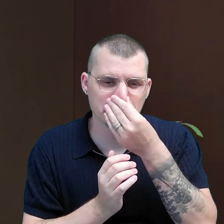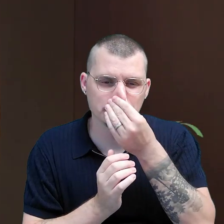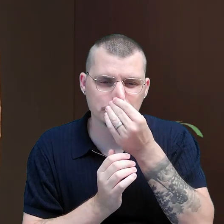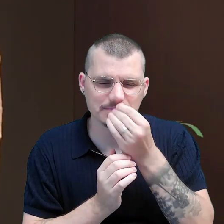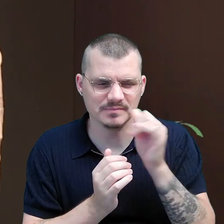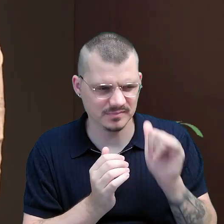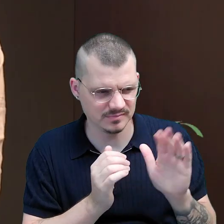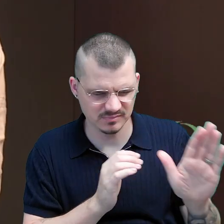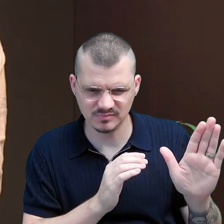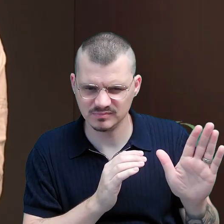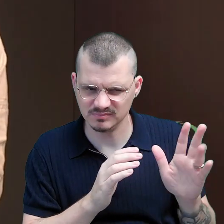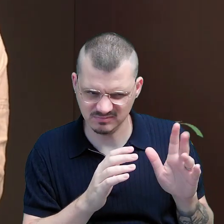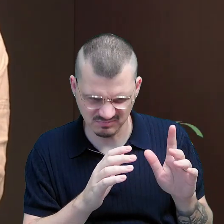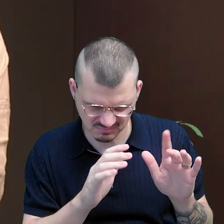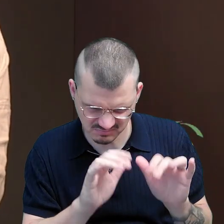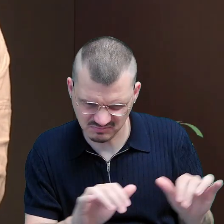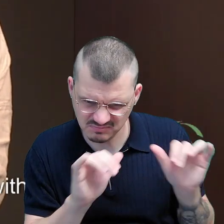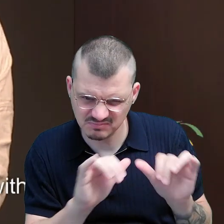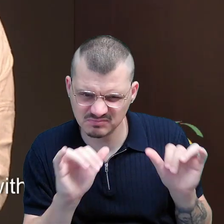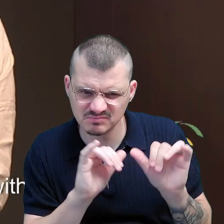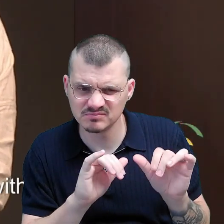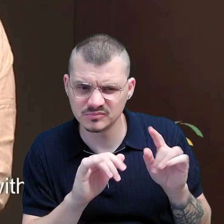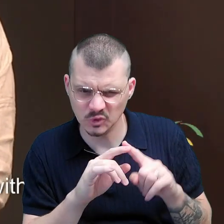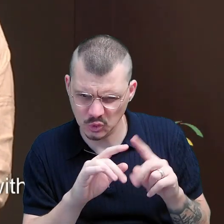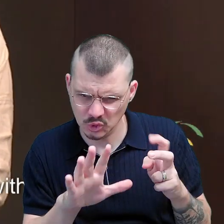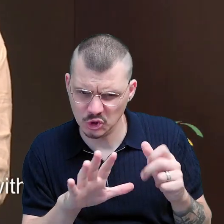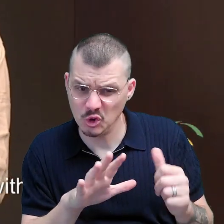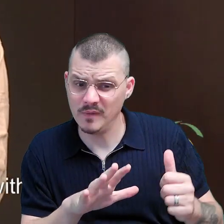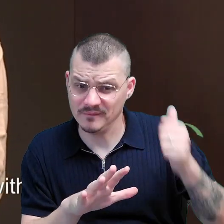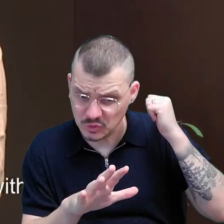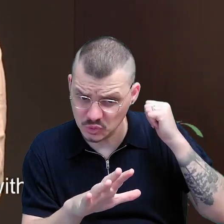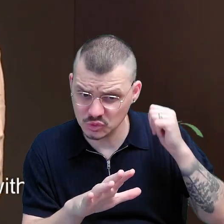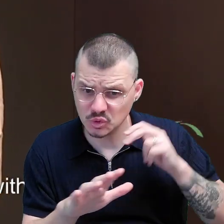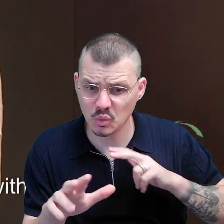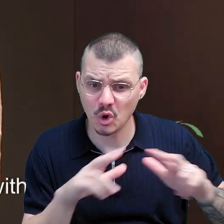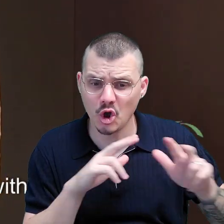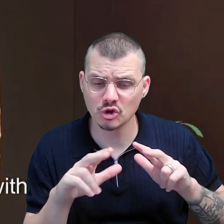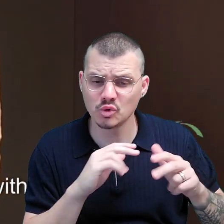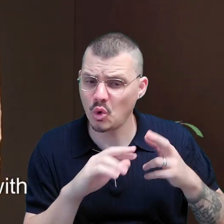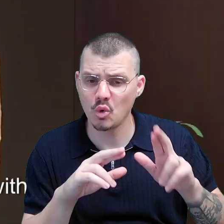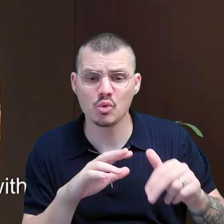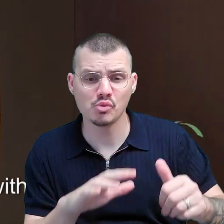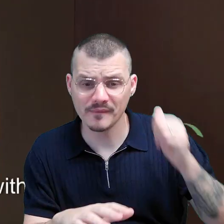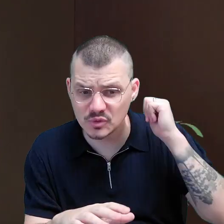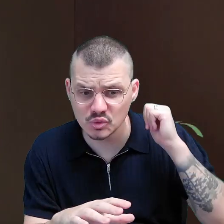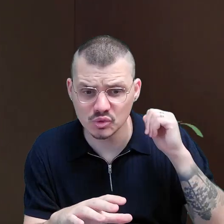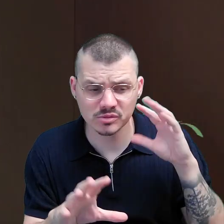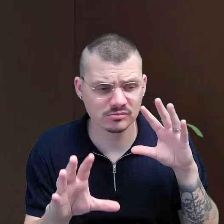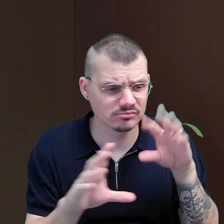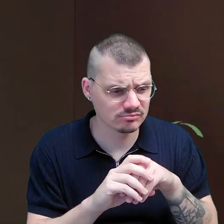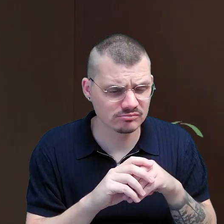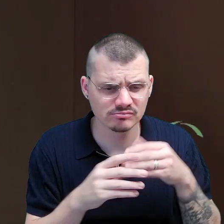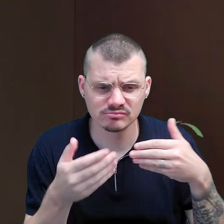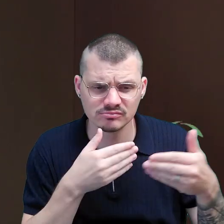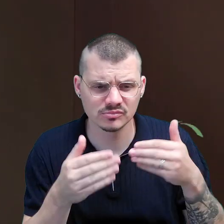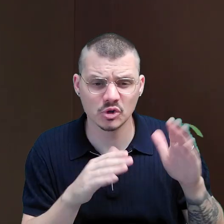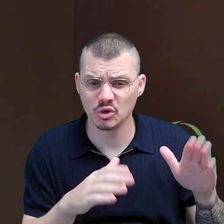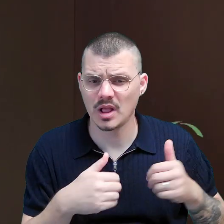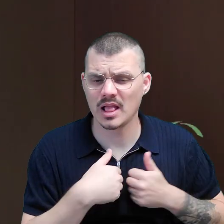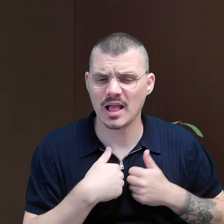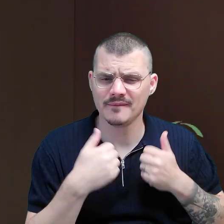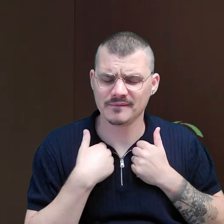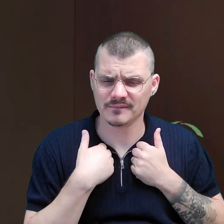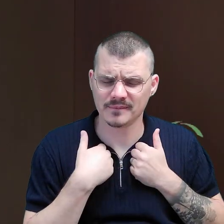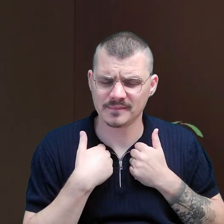Is that her usual jam? To refuse to walk, to refuse to engage with her life.